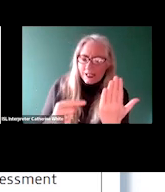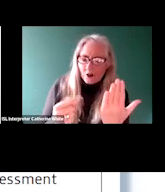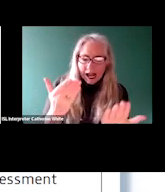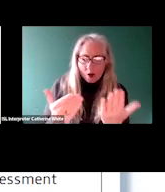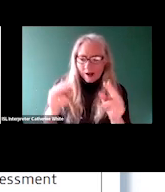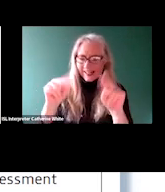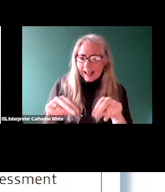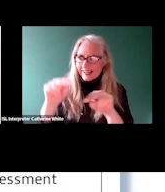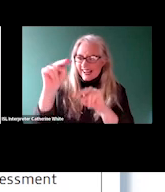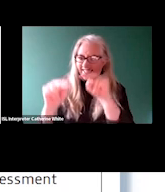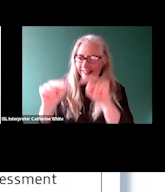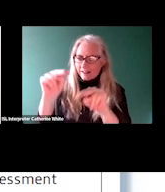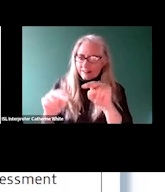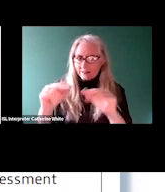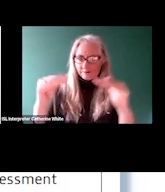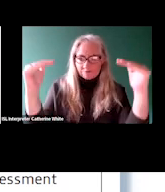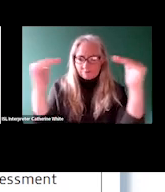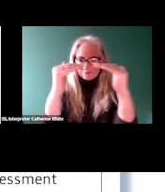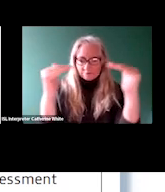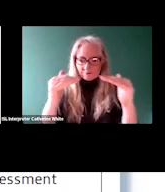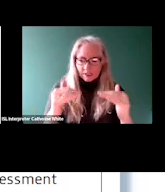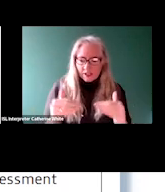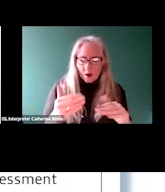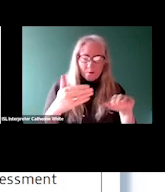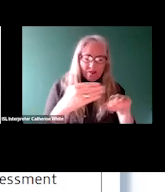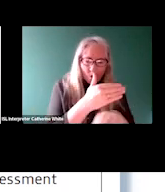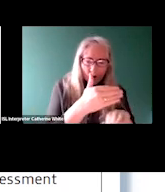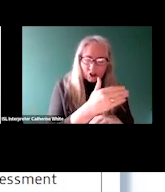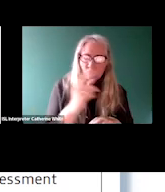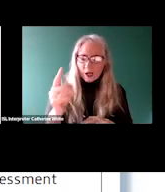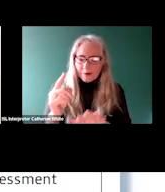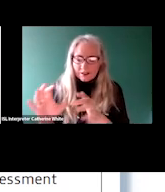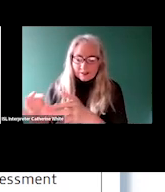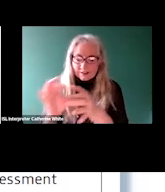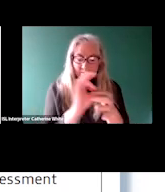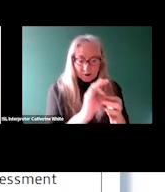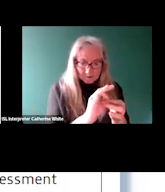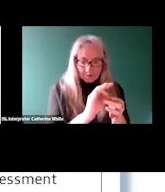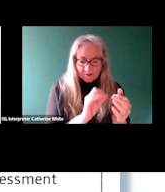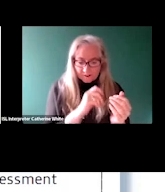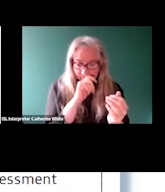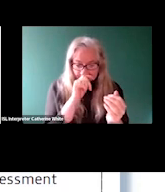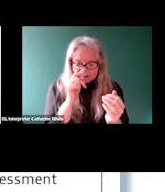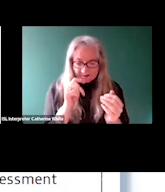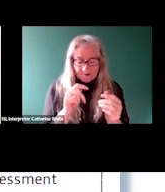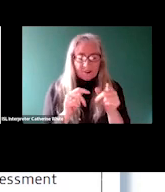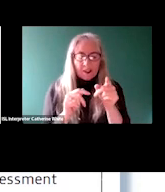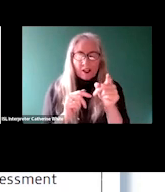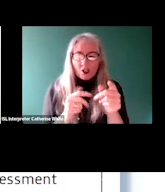of the built environment with the functional requirements and recommendations as set out in the first. So it's a